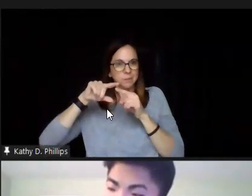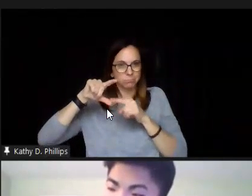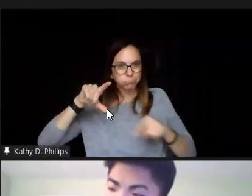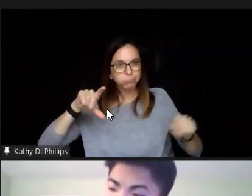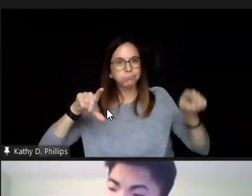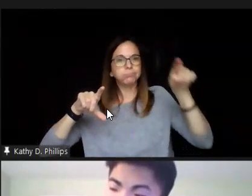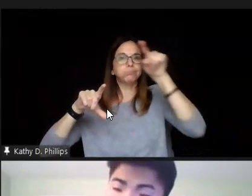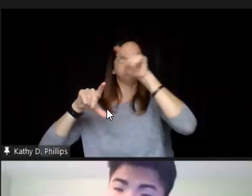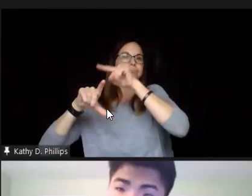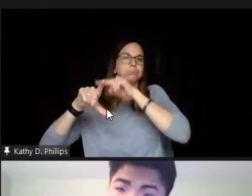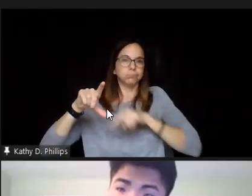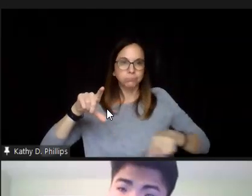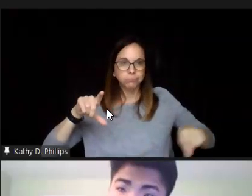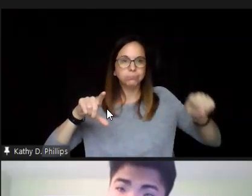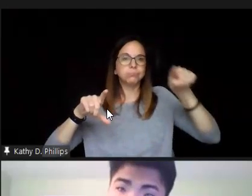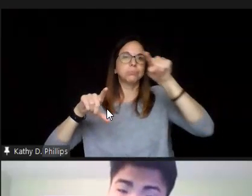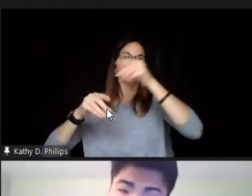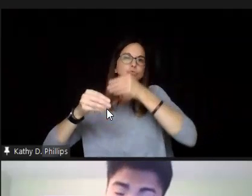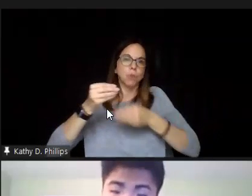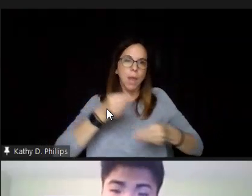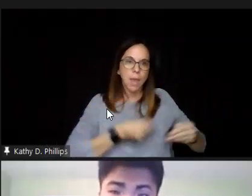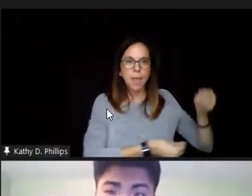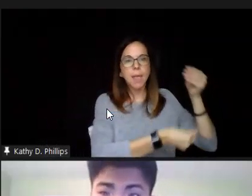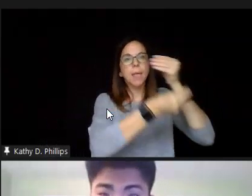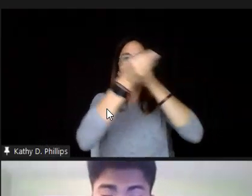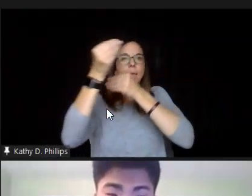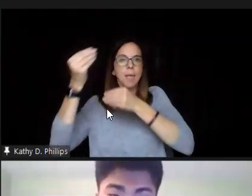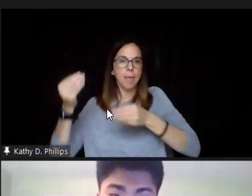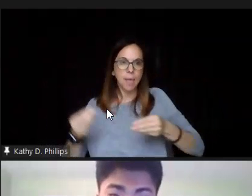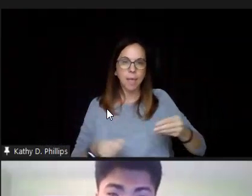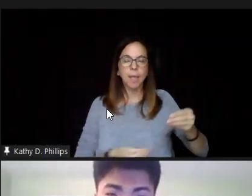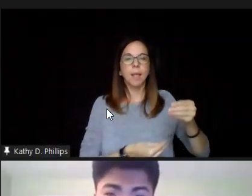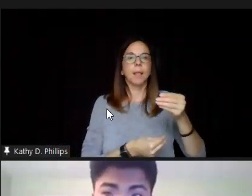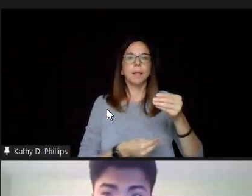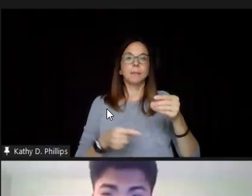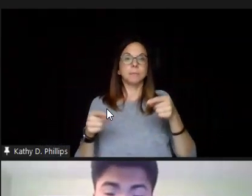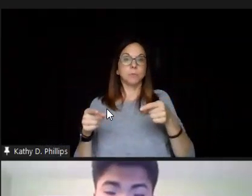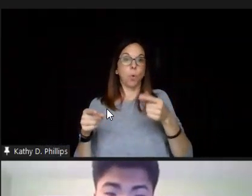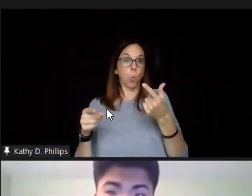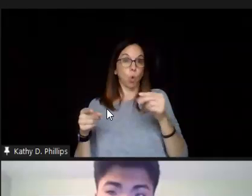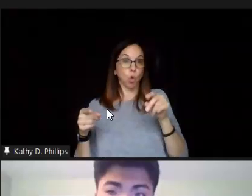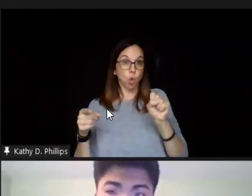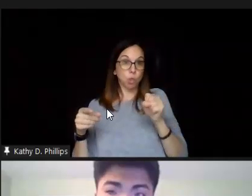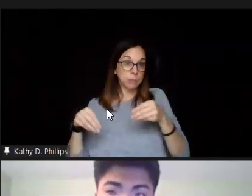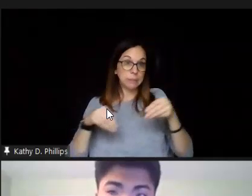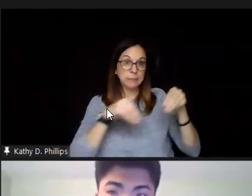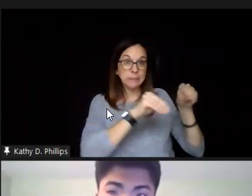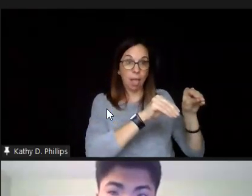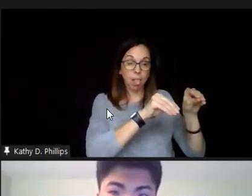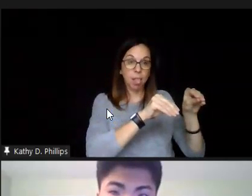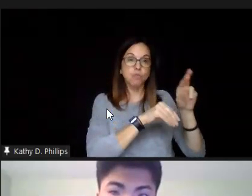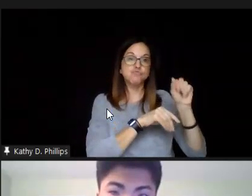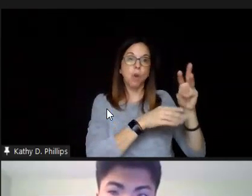trade, manufactured goods going to the colonies, natural resources coming back to the